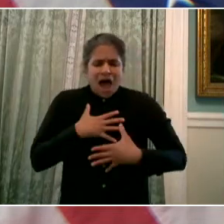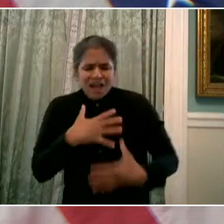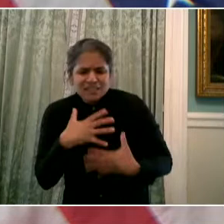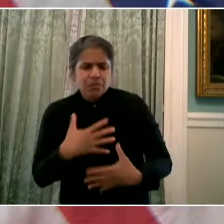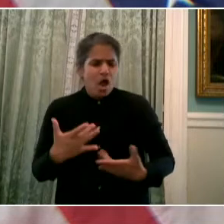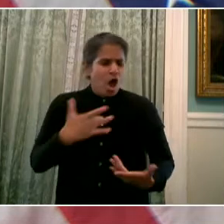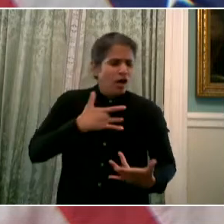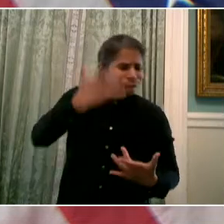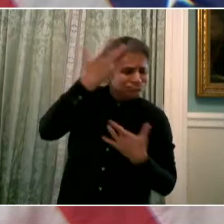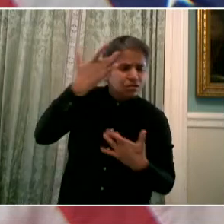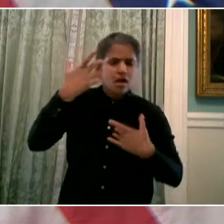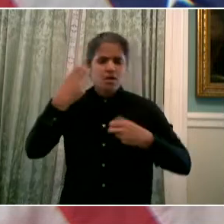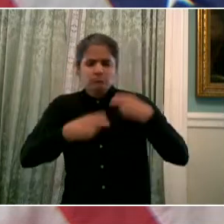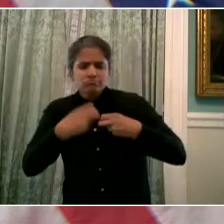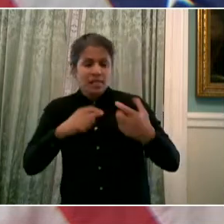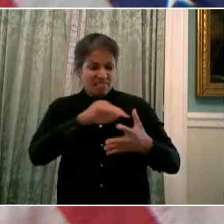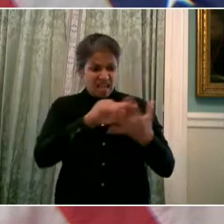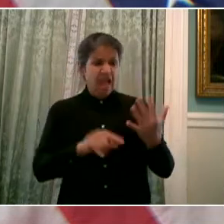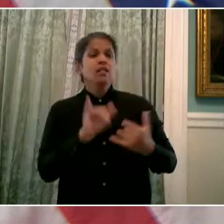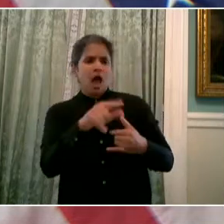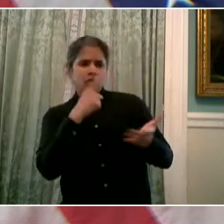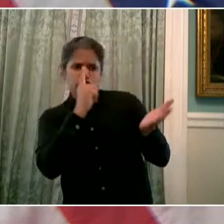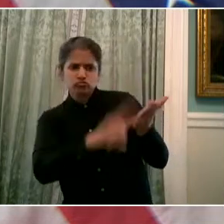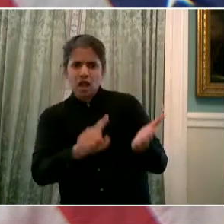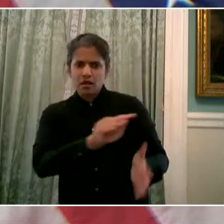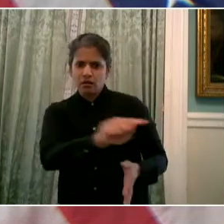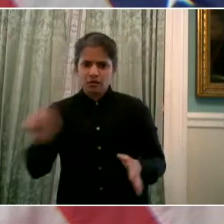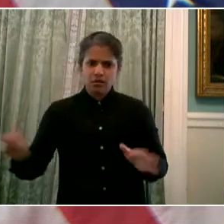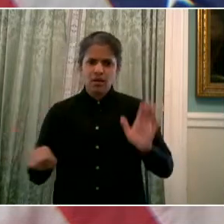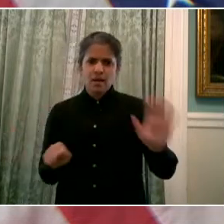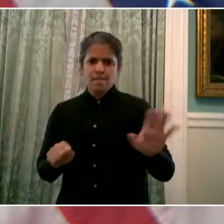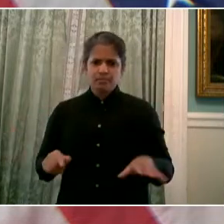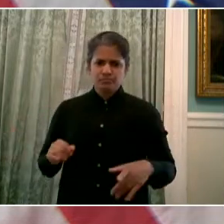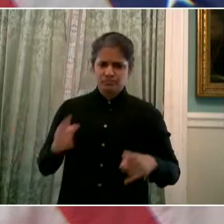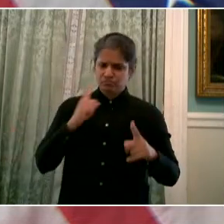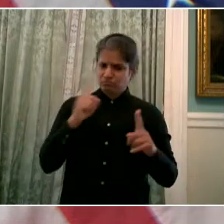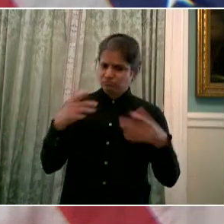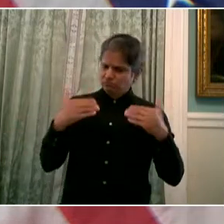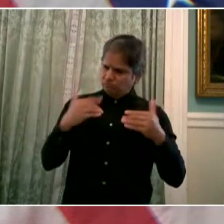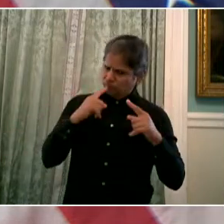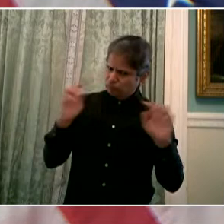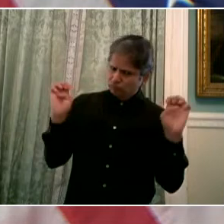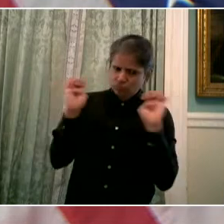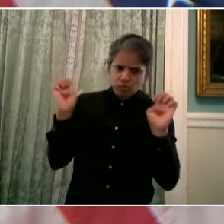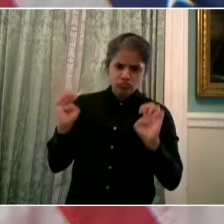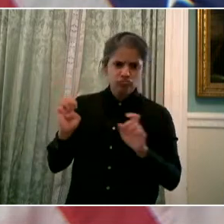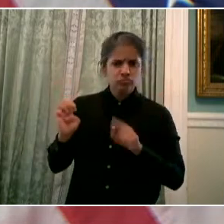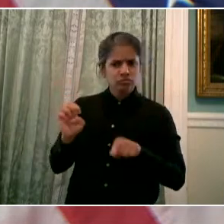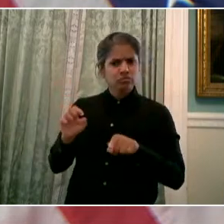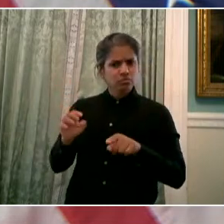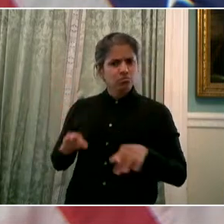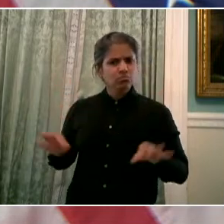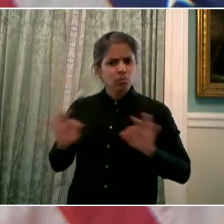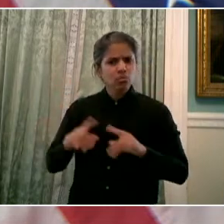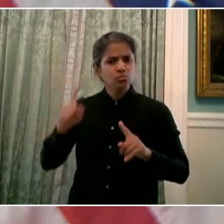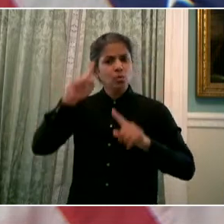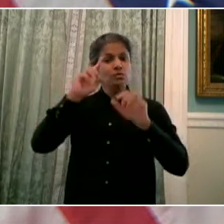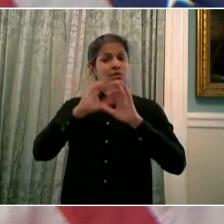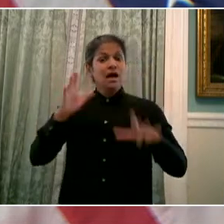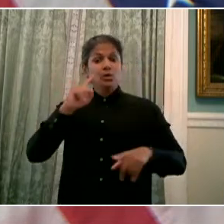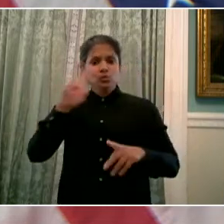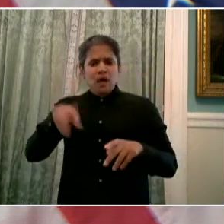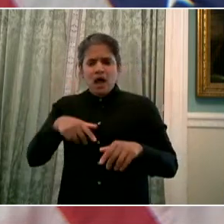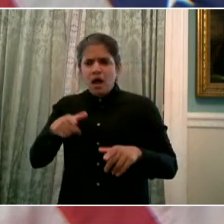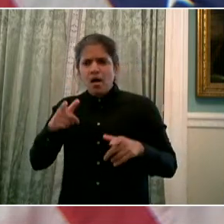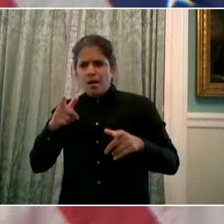emergency preparedness. We tell everybody to have a go bag, to be prepared. You are your own first line of defense in an